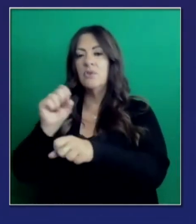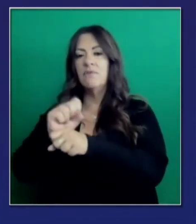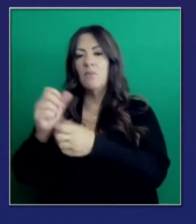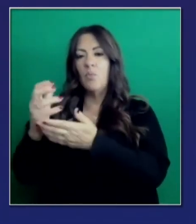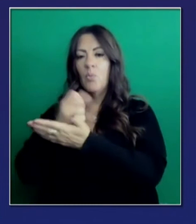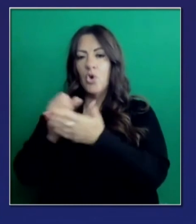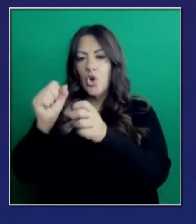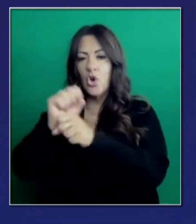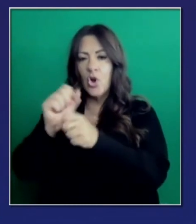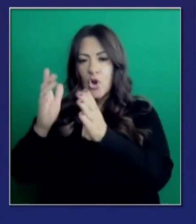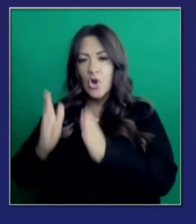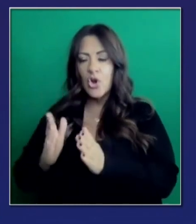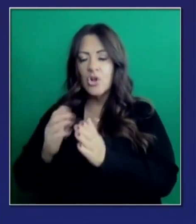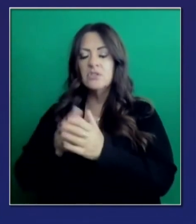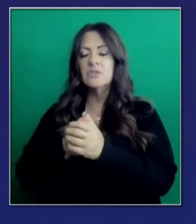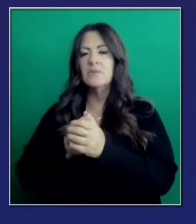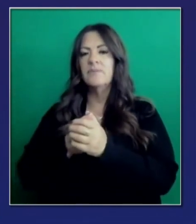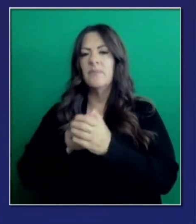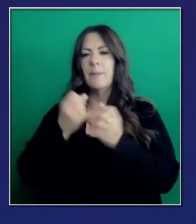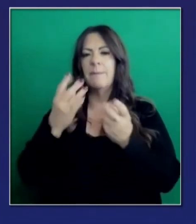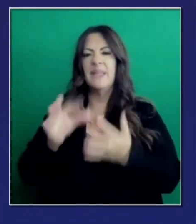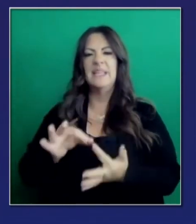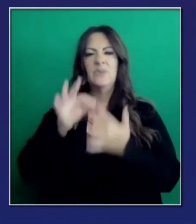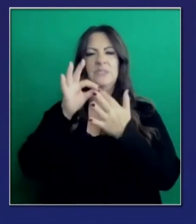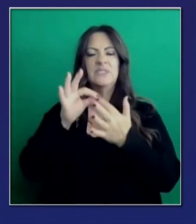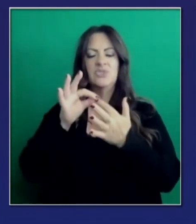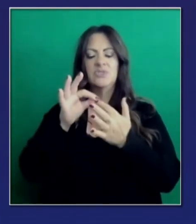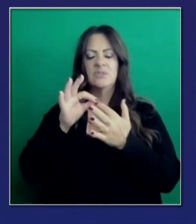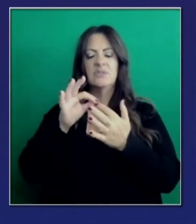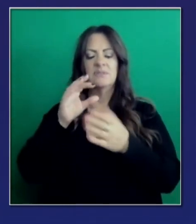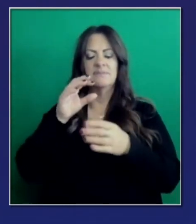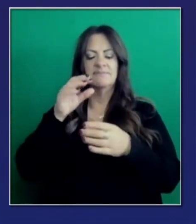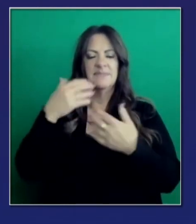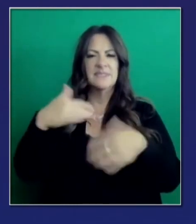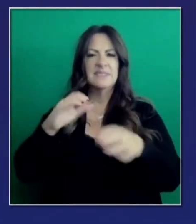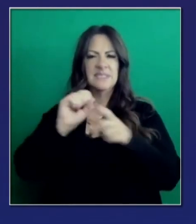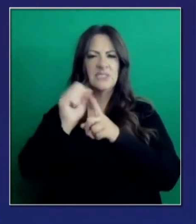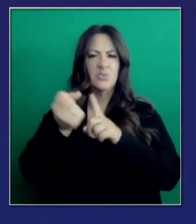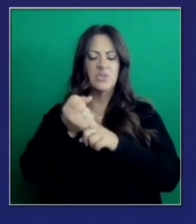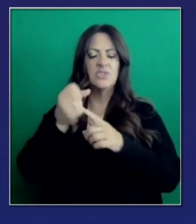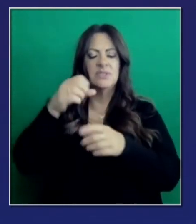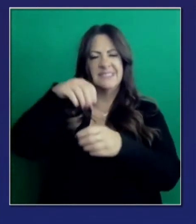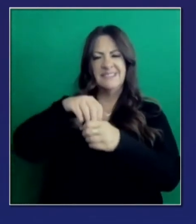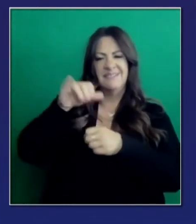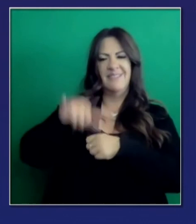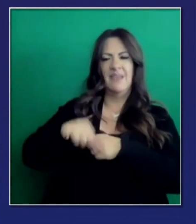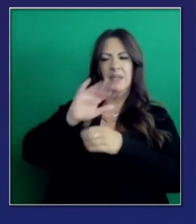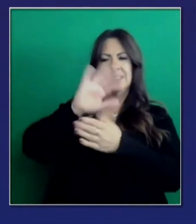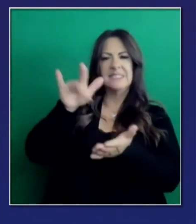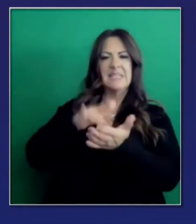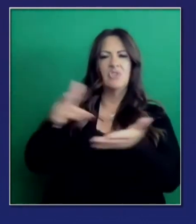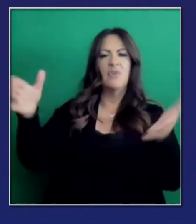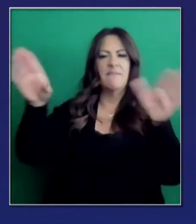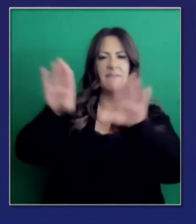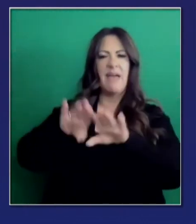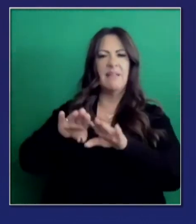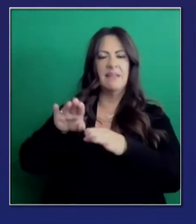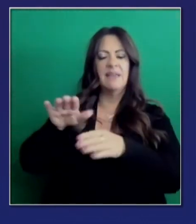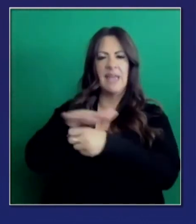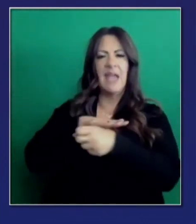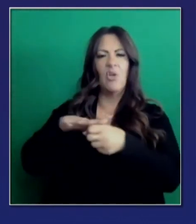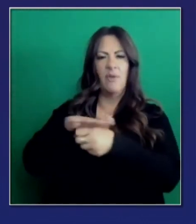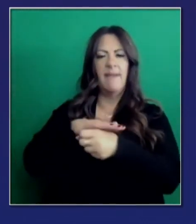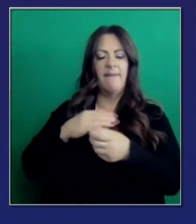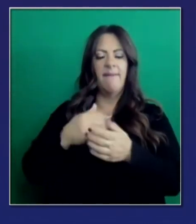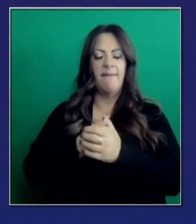issues that are unique in the Central Valley versus the Central Coast. Forgive me for belaboring this, but we'll have a memo out shortly. Accordingly,